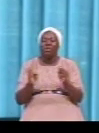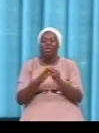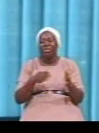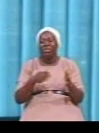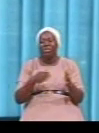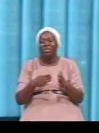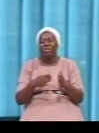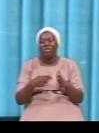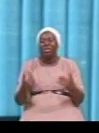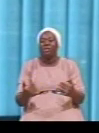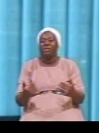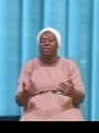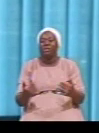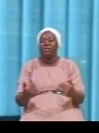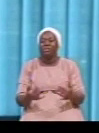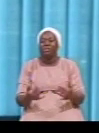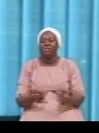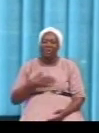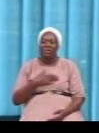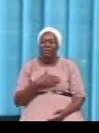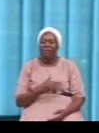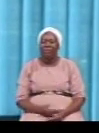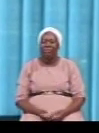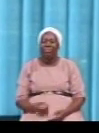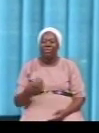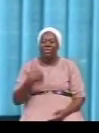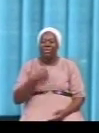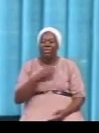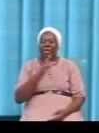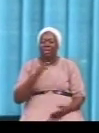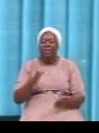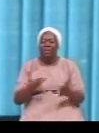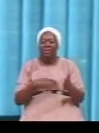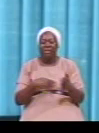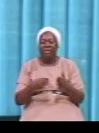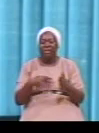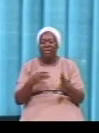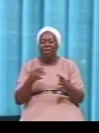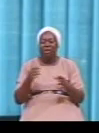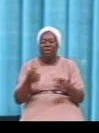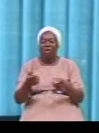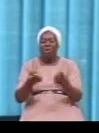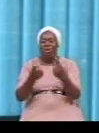Please. We are singing Come Believing.